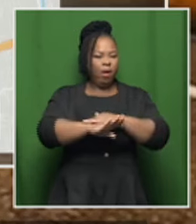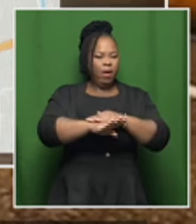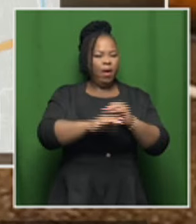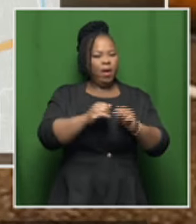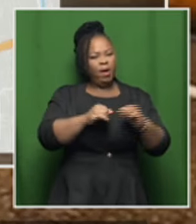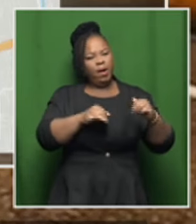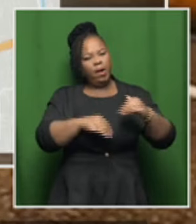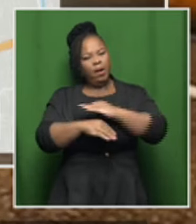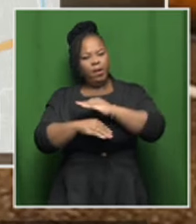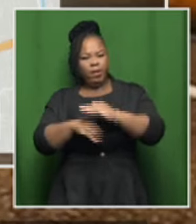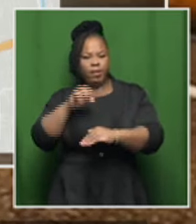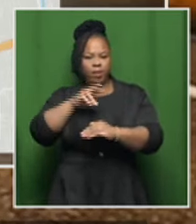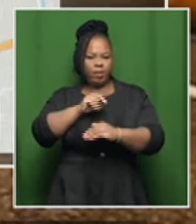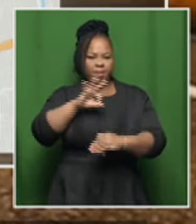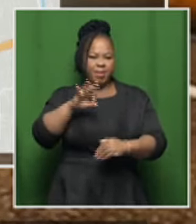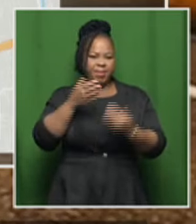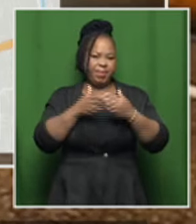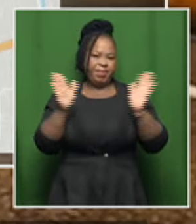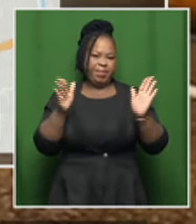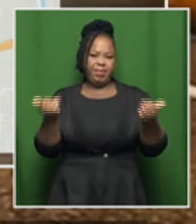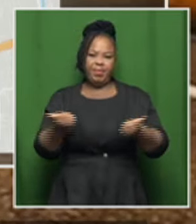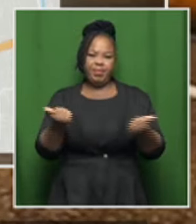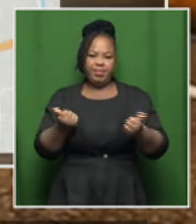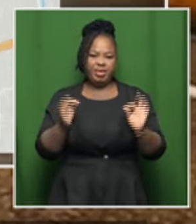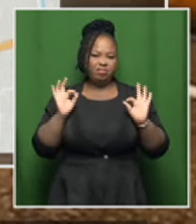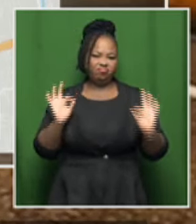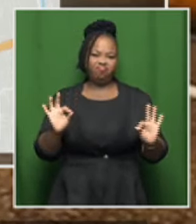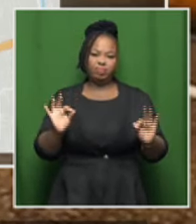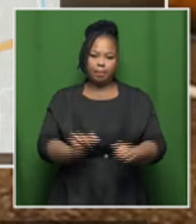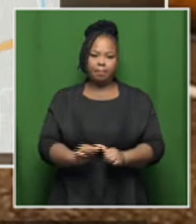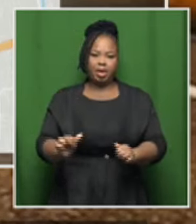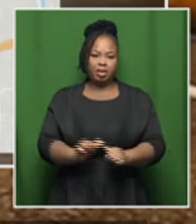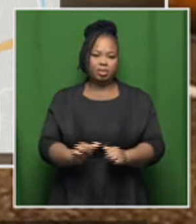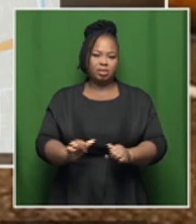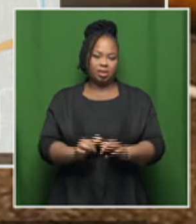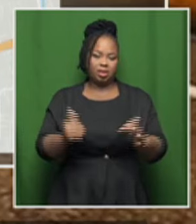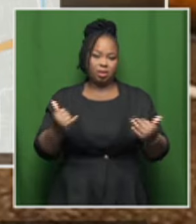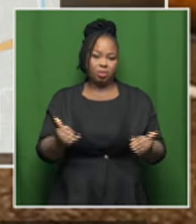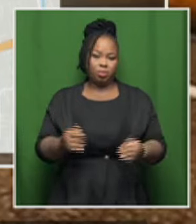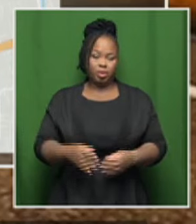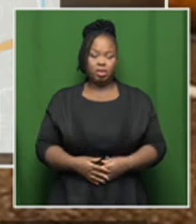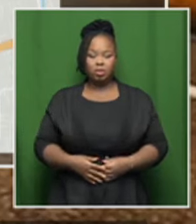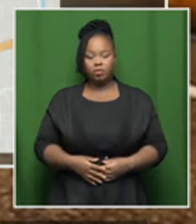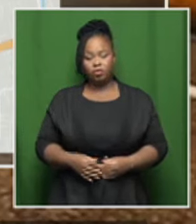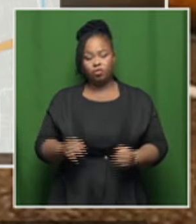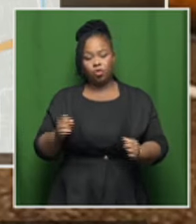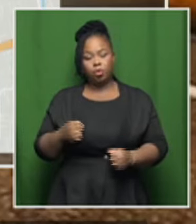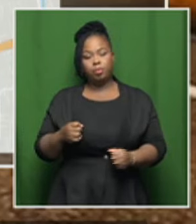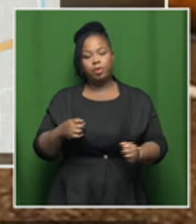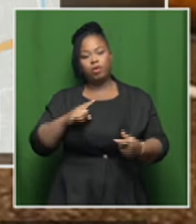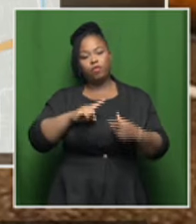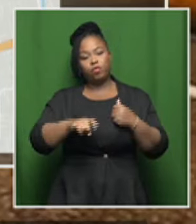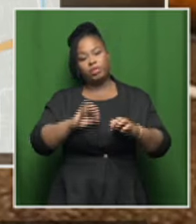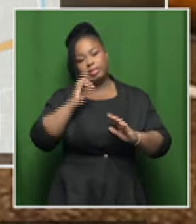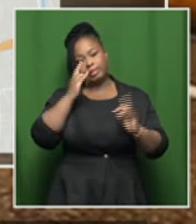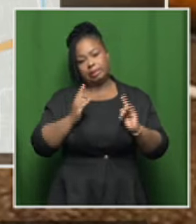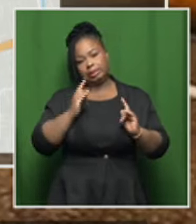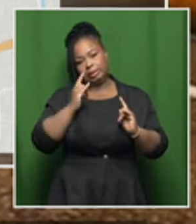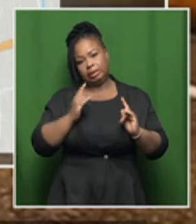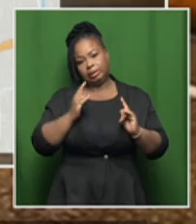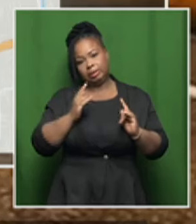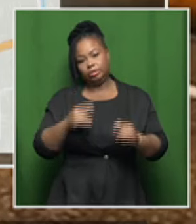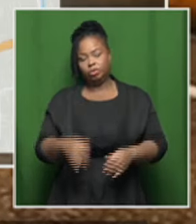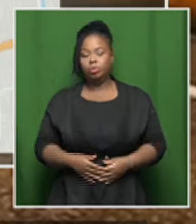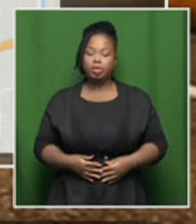N3 outbound only open this morning. So all that sort of bottlenecking around the city centre and city bowl as you're trying to get out on Philip Kosana, thing